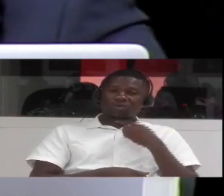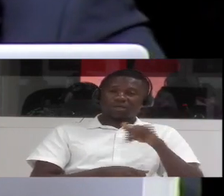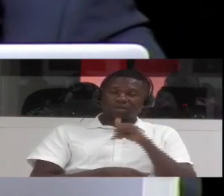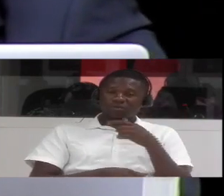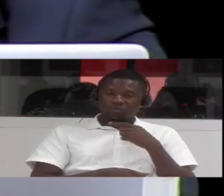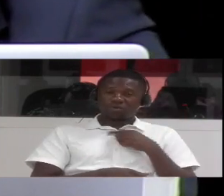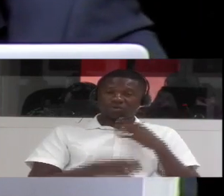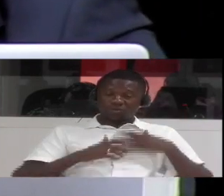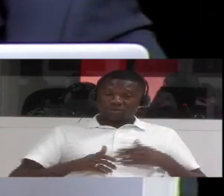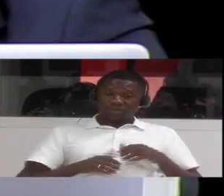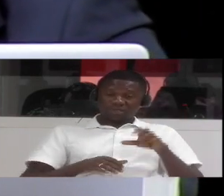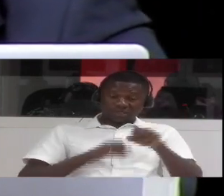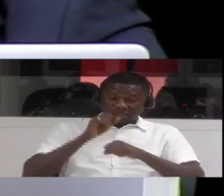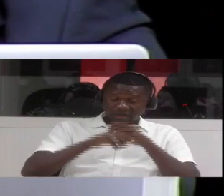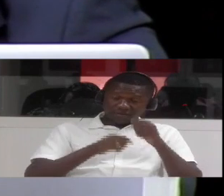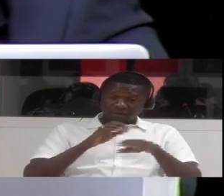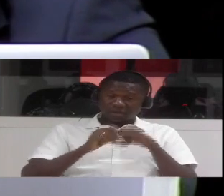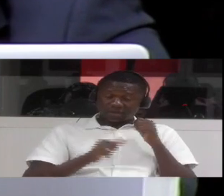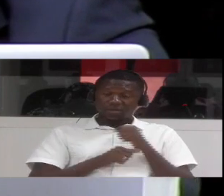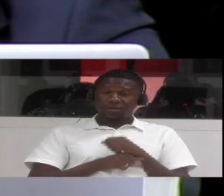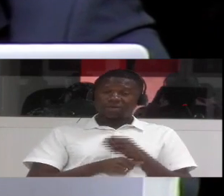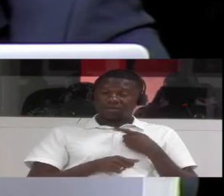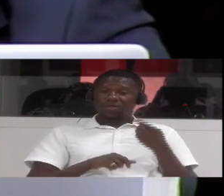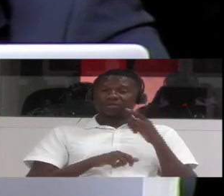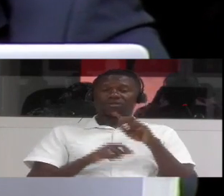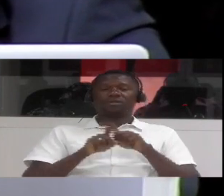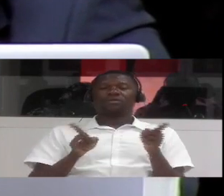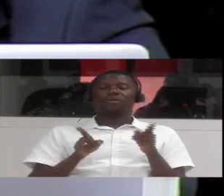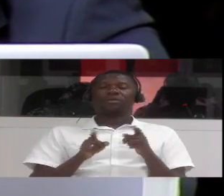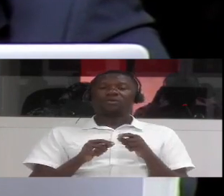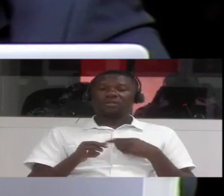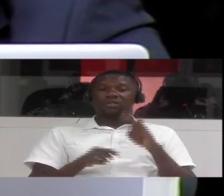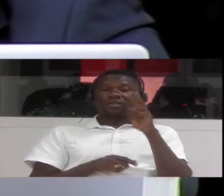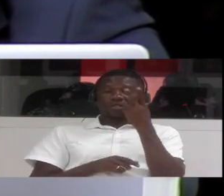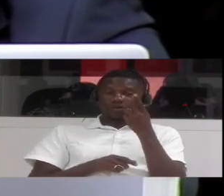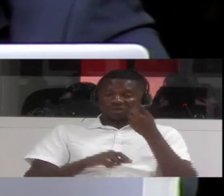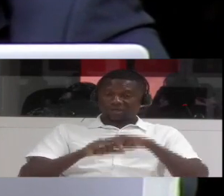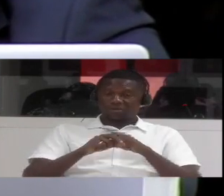Yes. And on this second occasion, he was alone, and he was arrested and